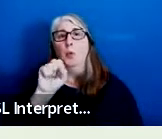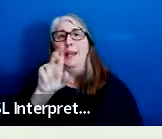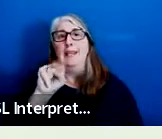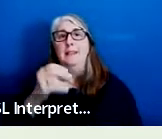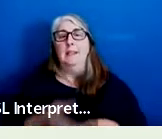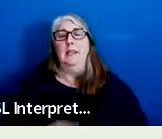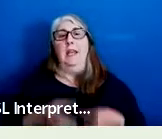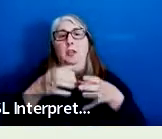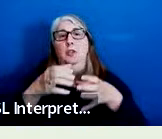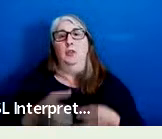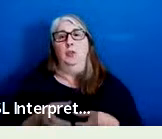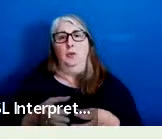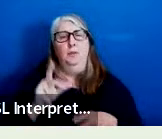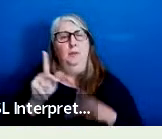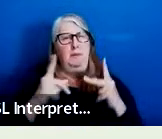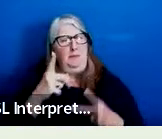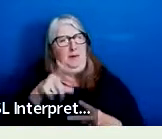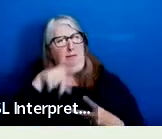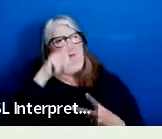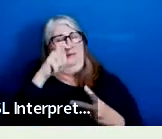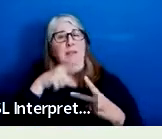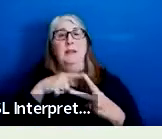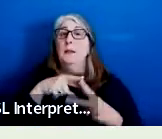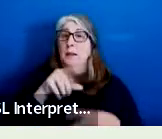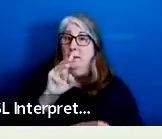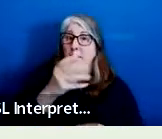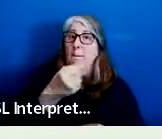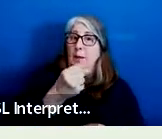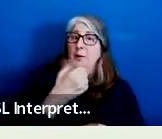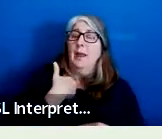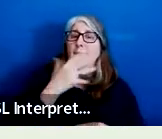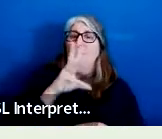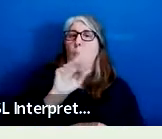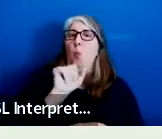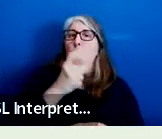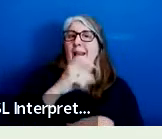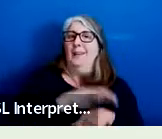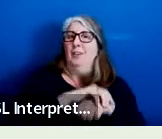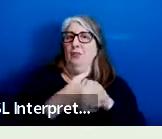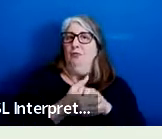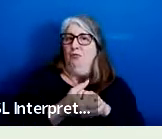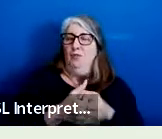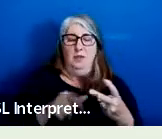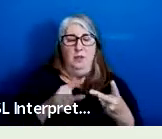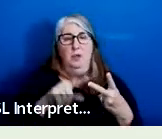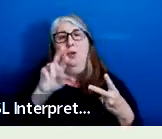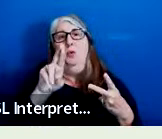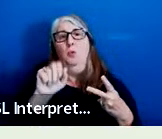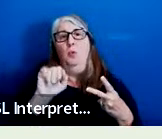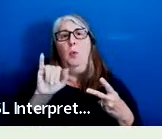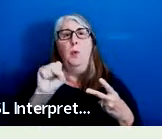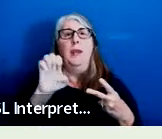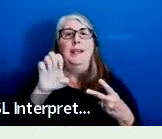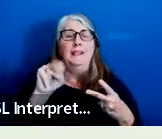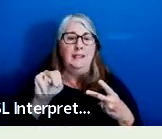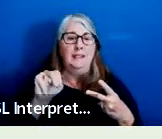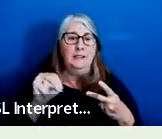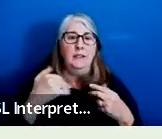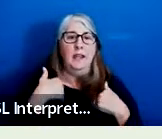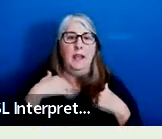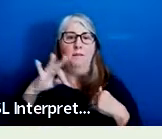tend to question, but milk cartons are generally waxed and raisin canisters are foil